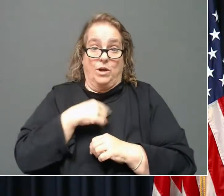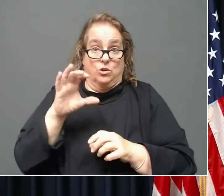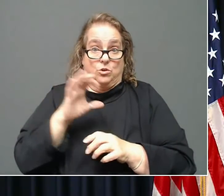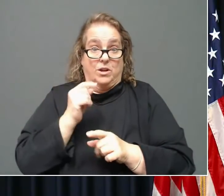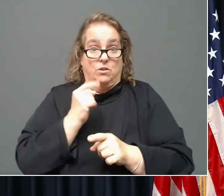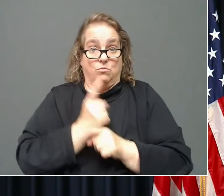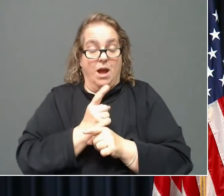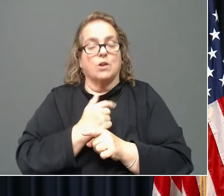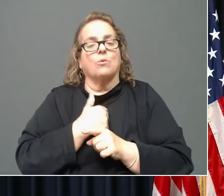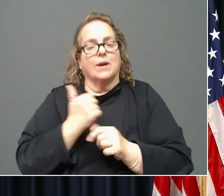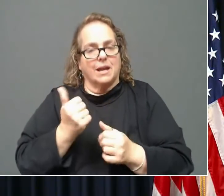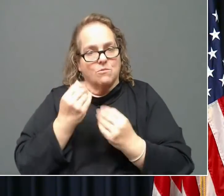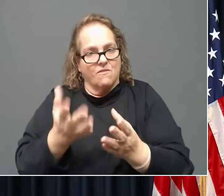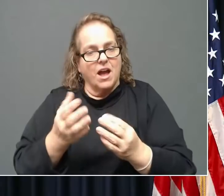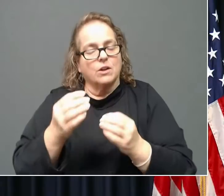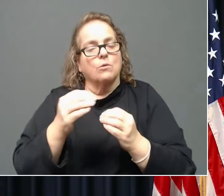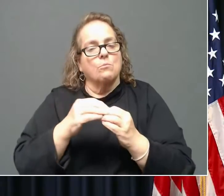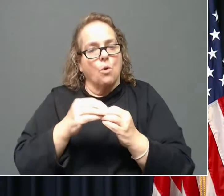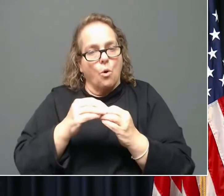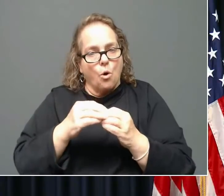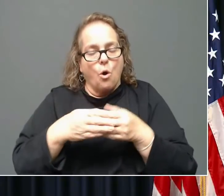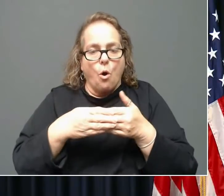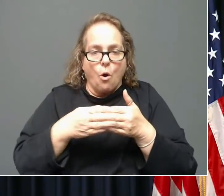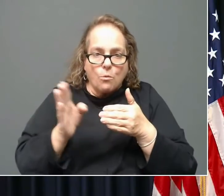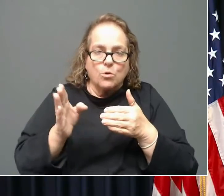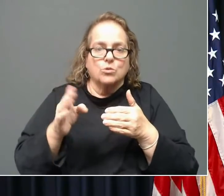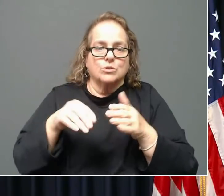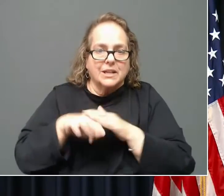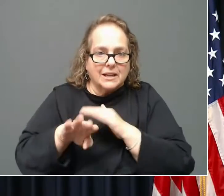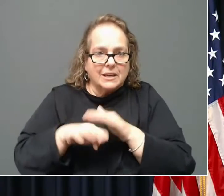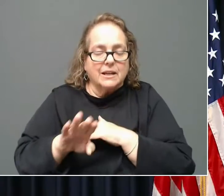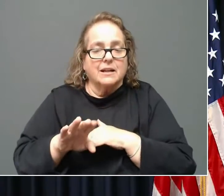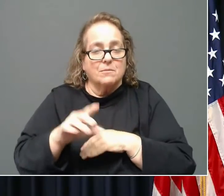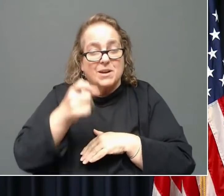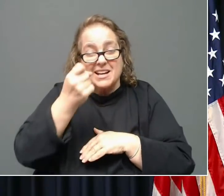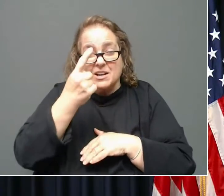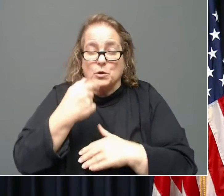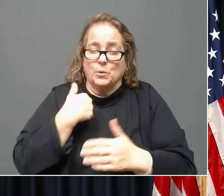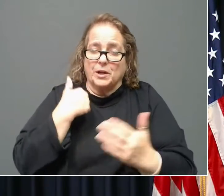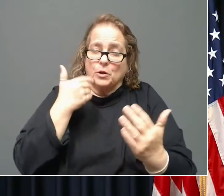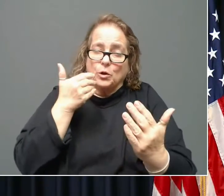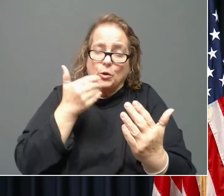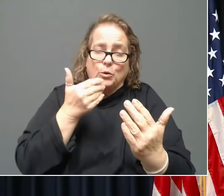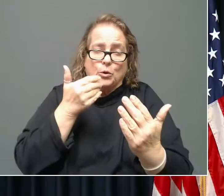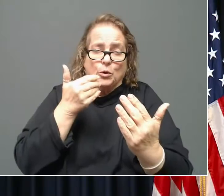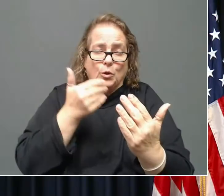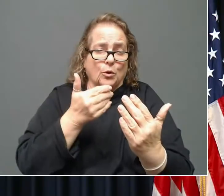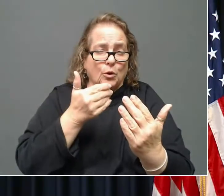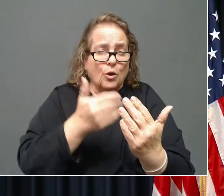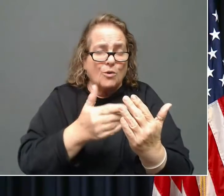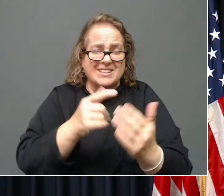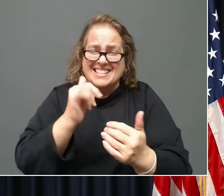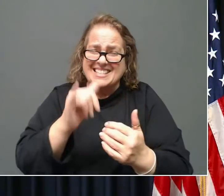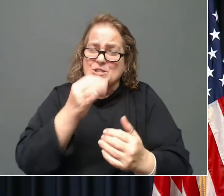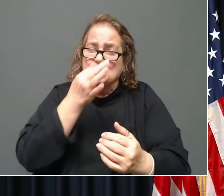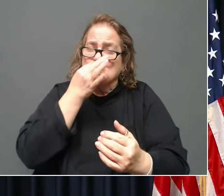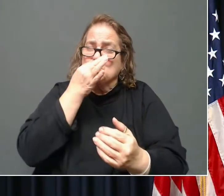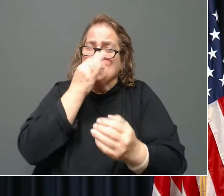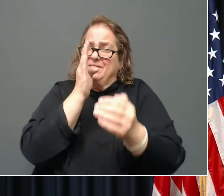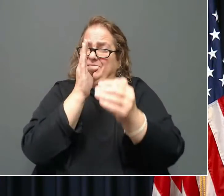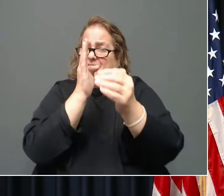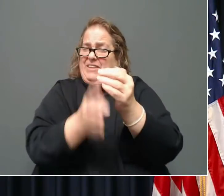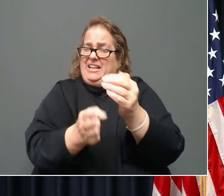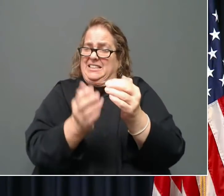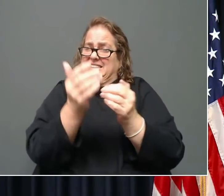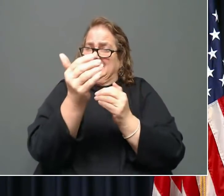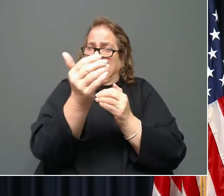we're getting so much closer to that light at the end of the tunnel, and we don't want to mess this up before we get